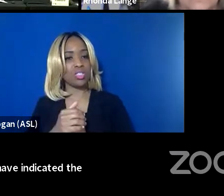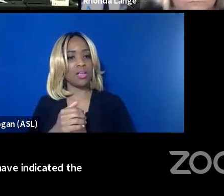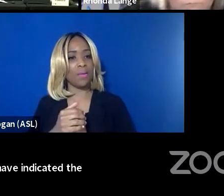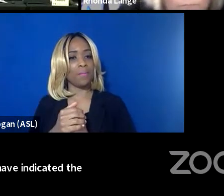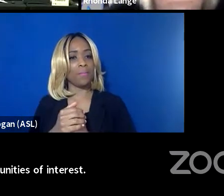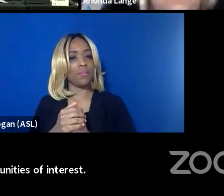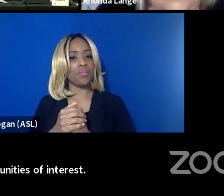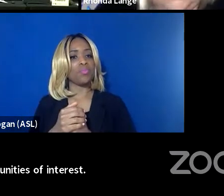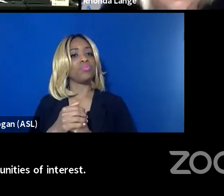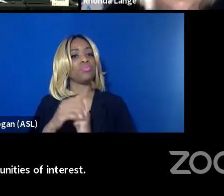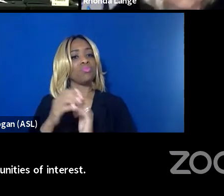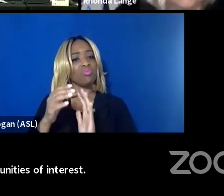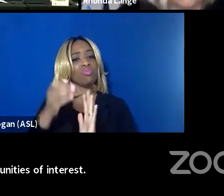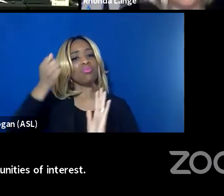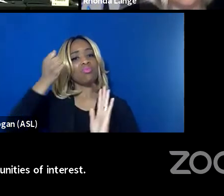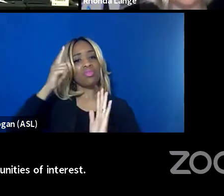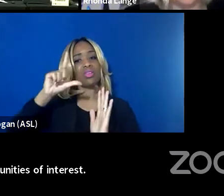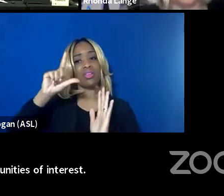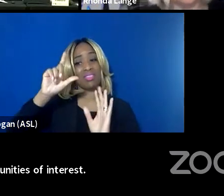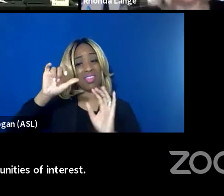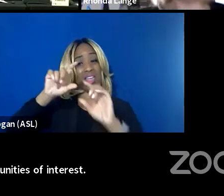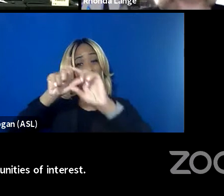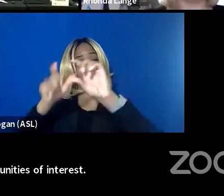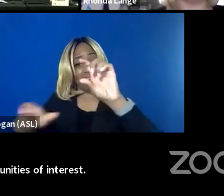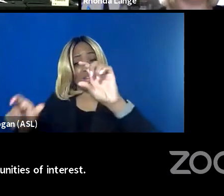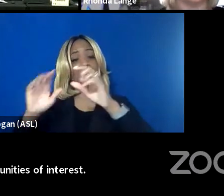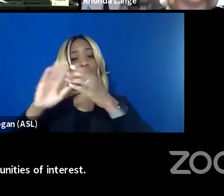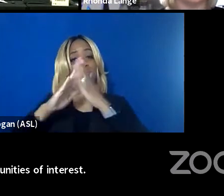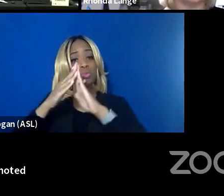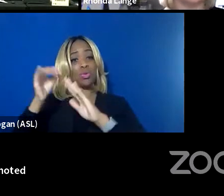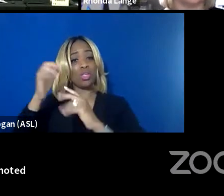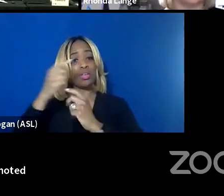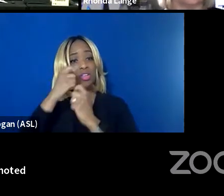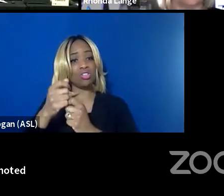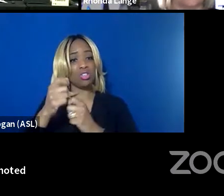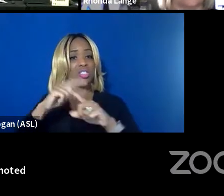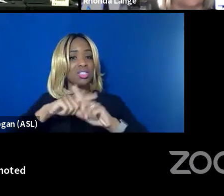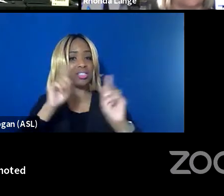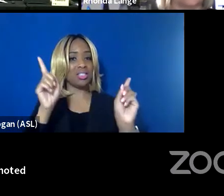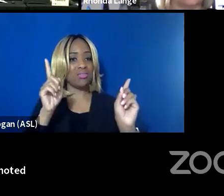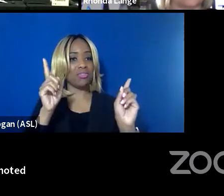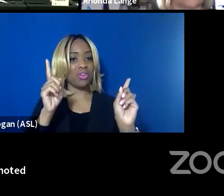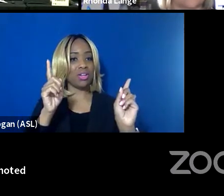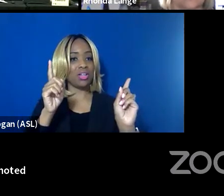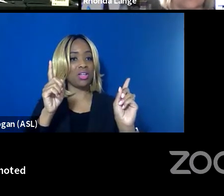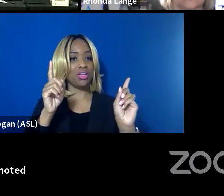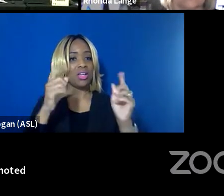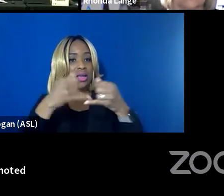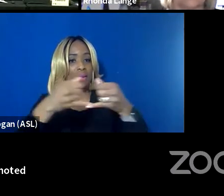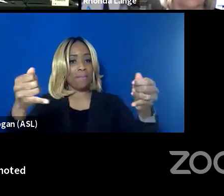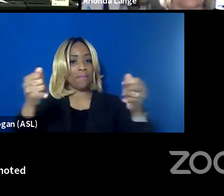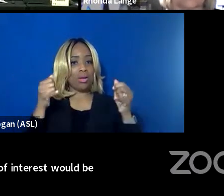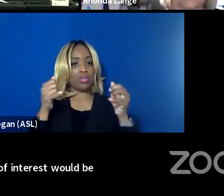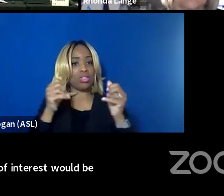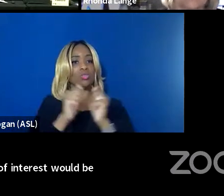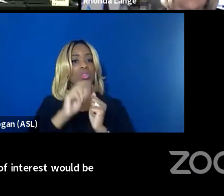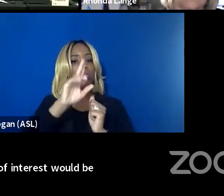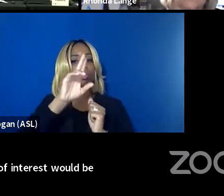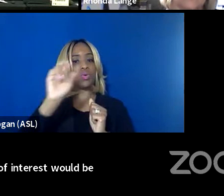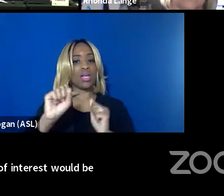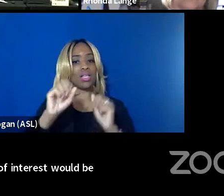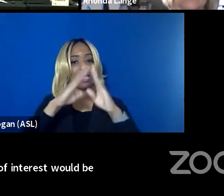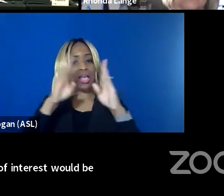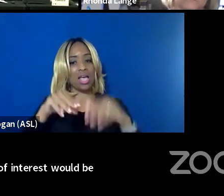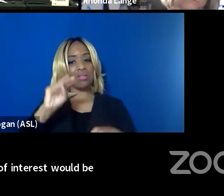be noted that the lakeshore community of interest would be different boundaries with the House, U.S. House,